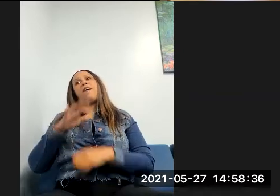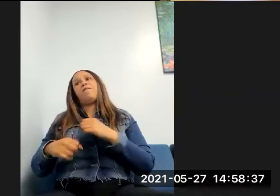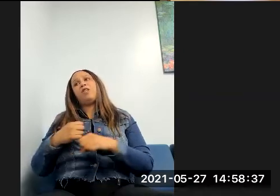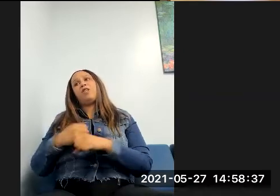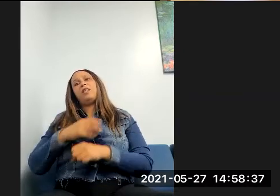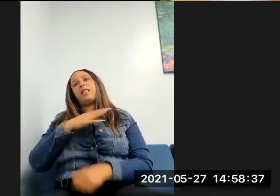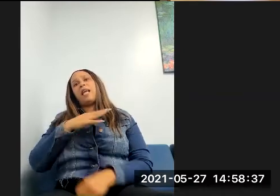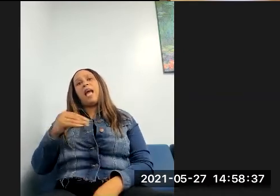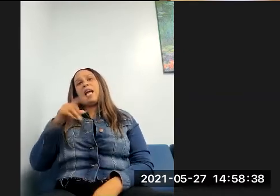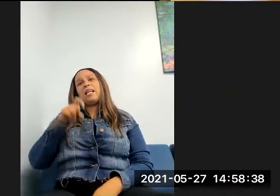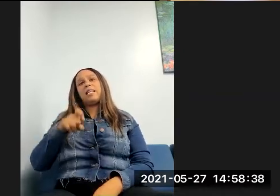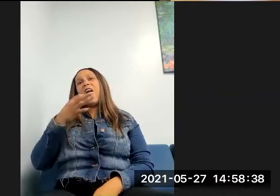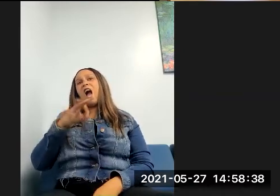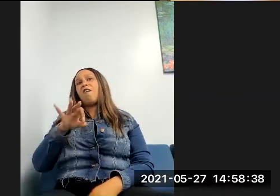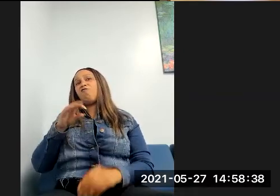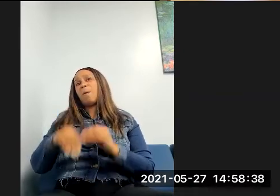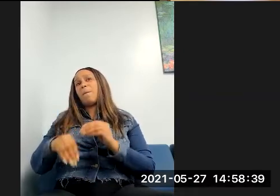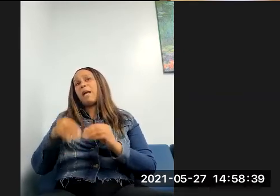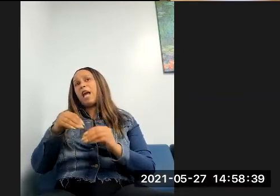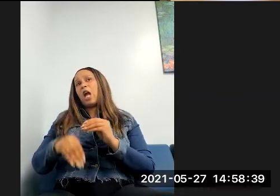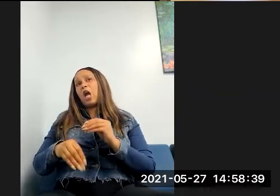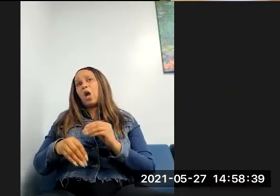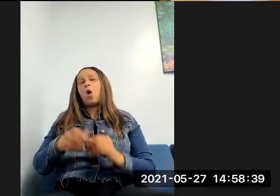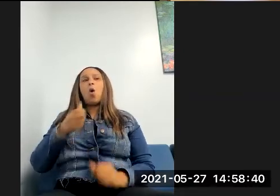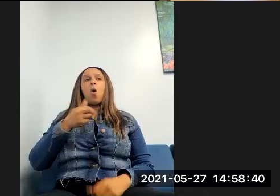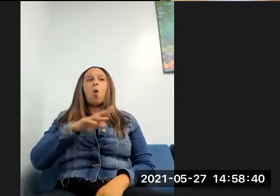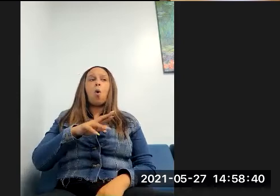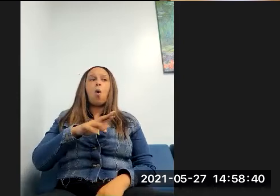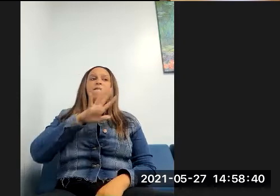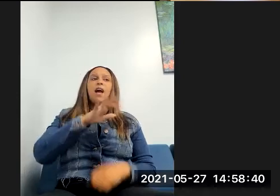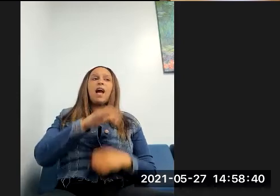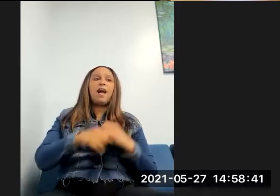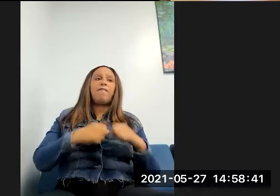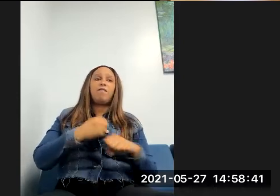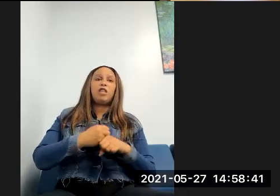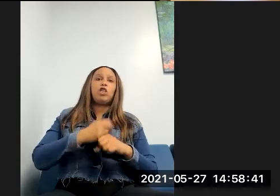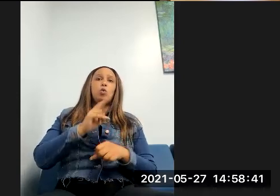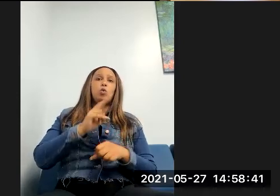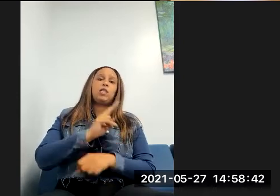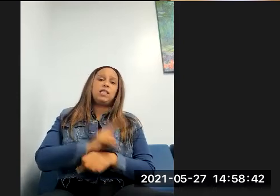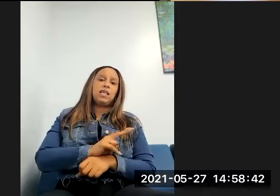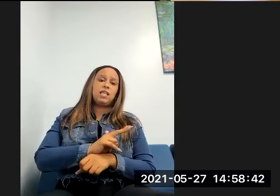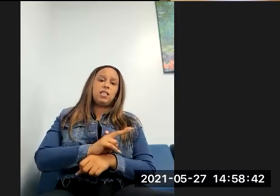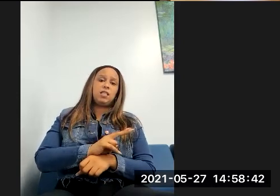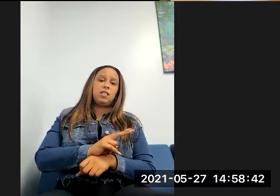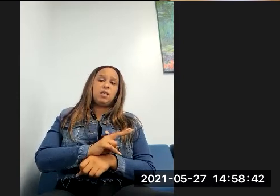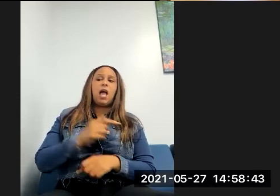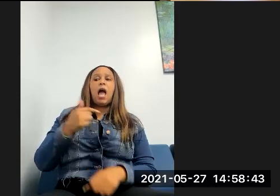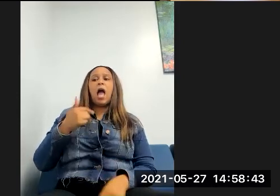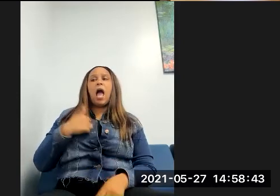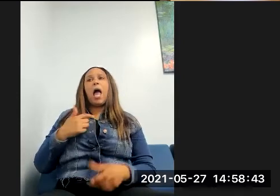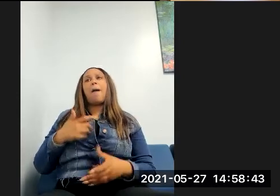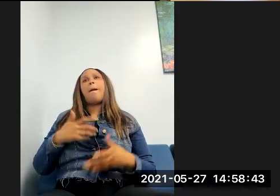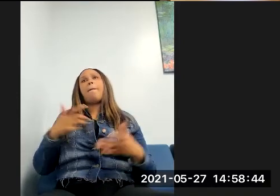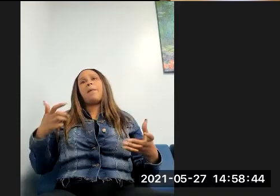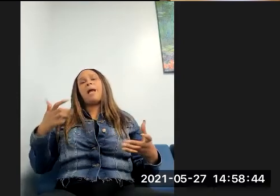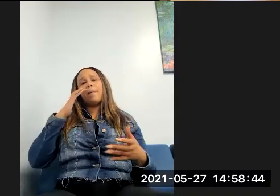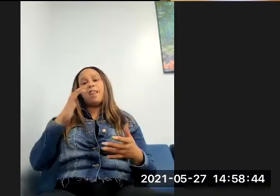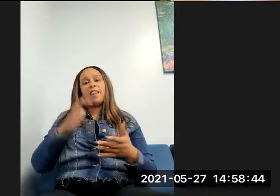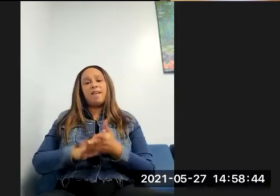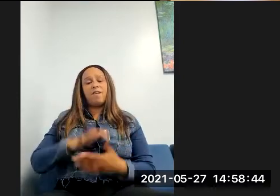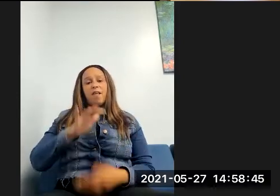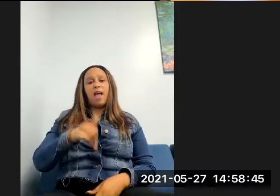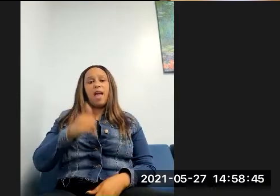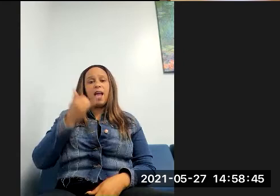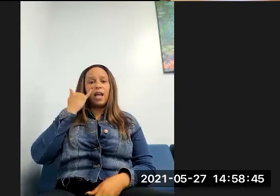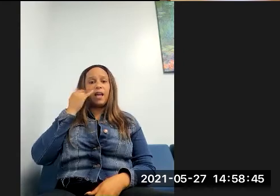need of repair, or is a 5-year utilization? I'm a big believer that if you've used